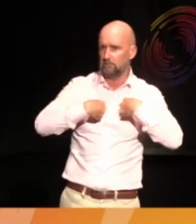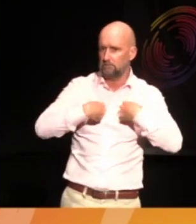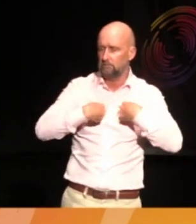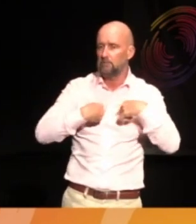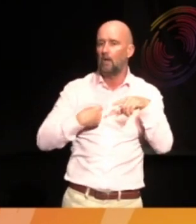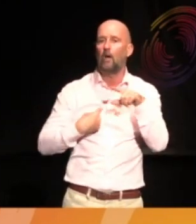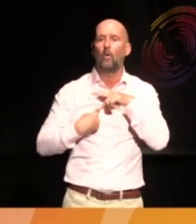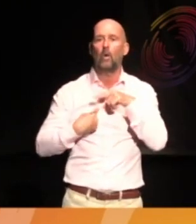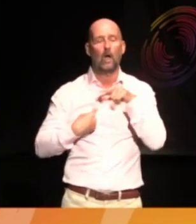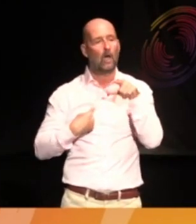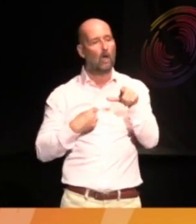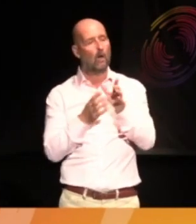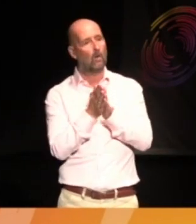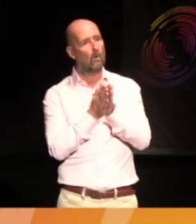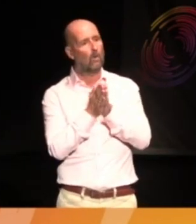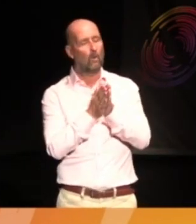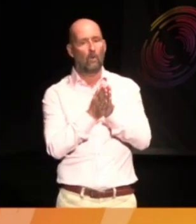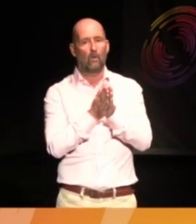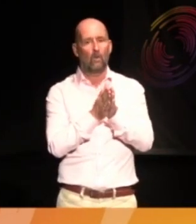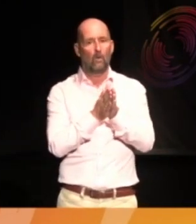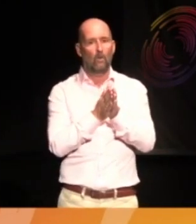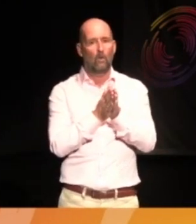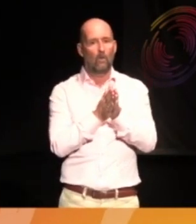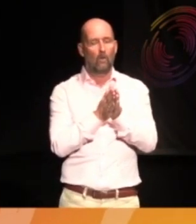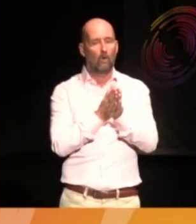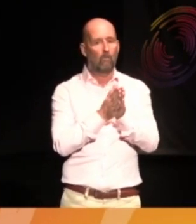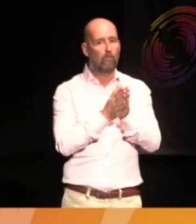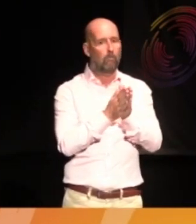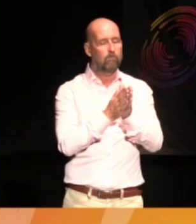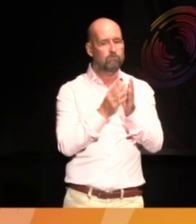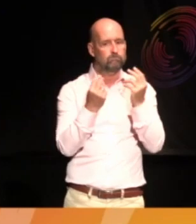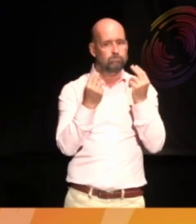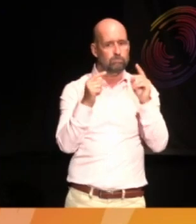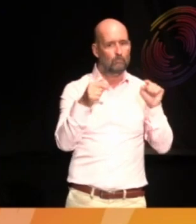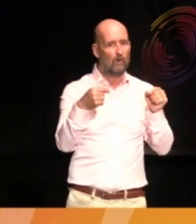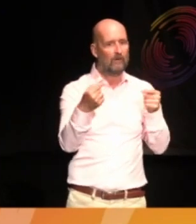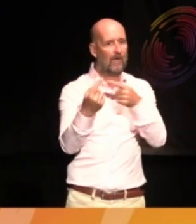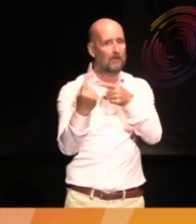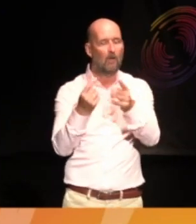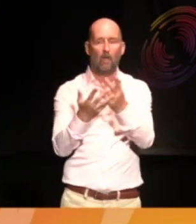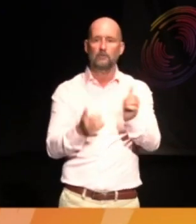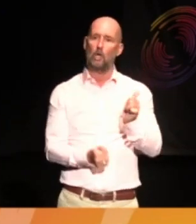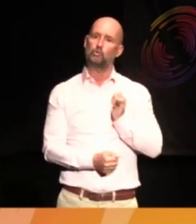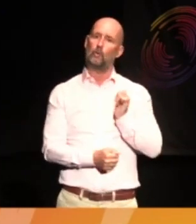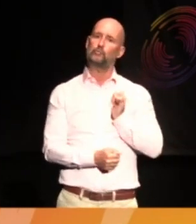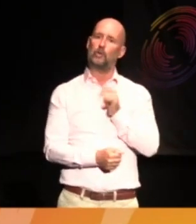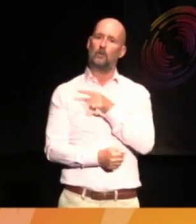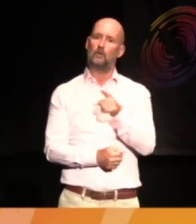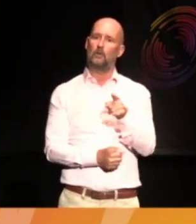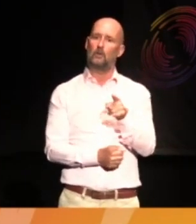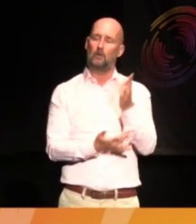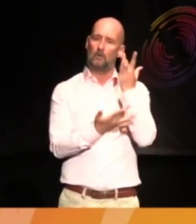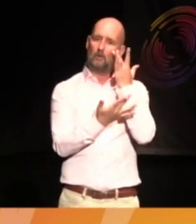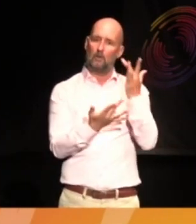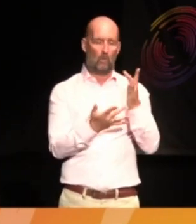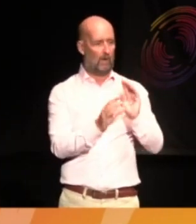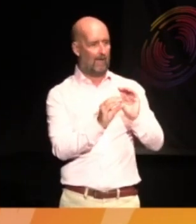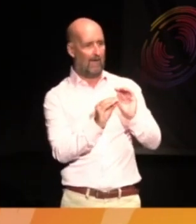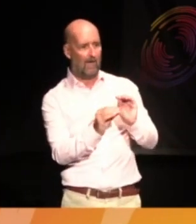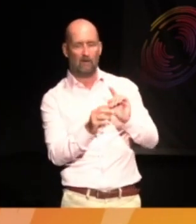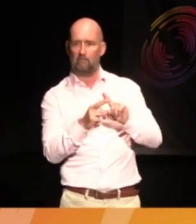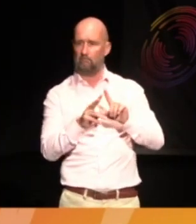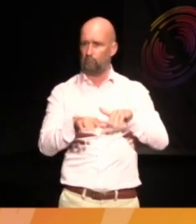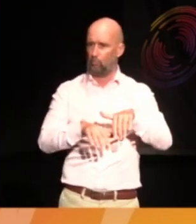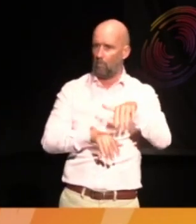a provocation, really, to everybody who just had an assumption through the way you're educated, the way you grew